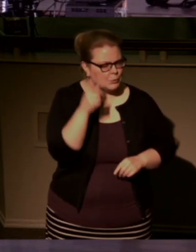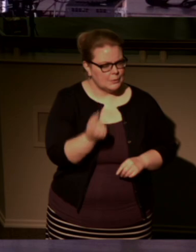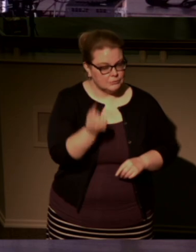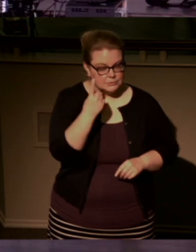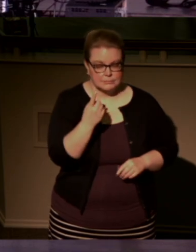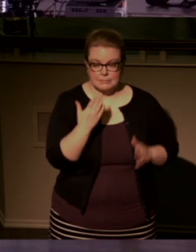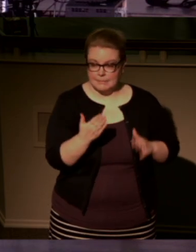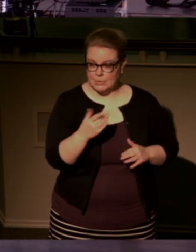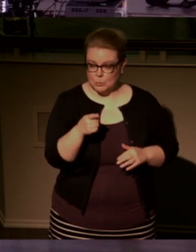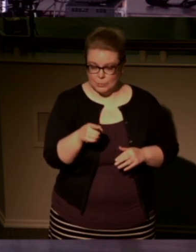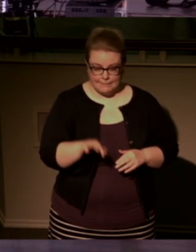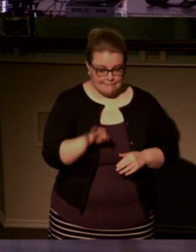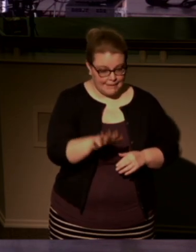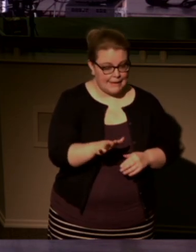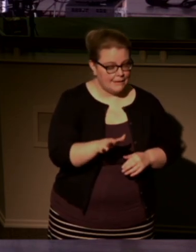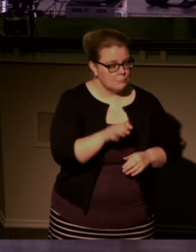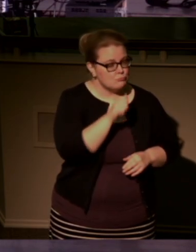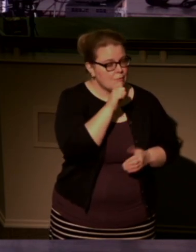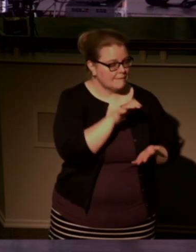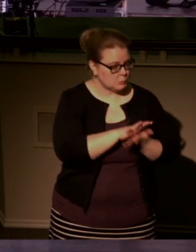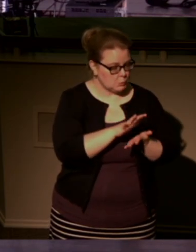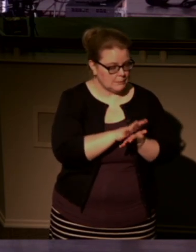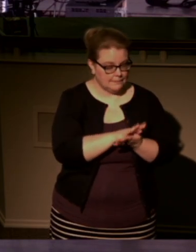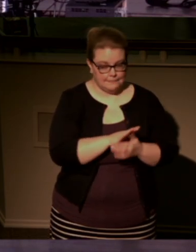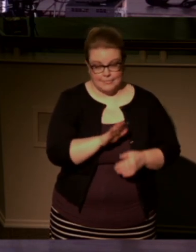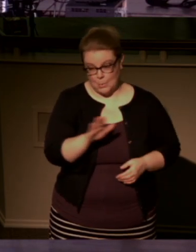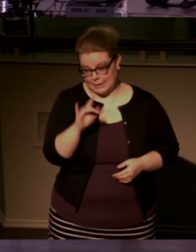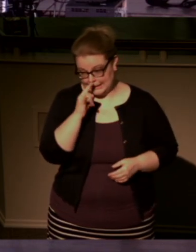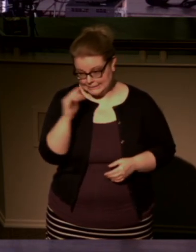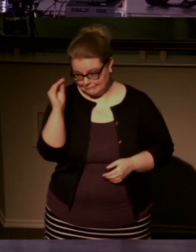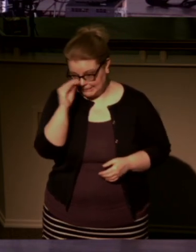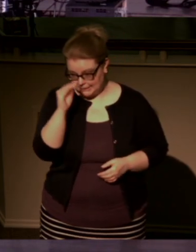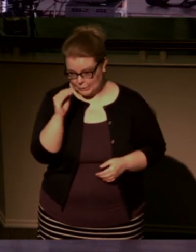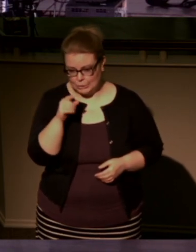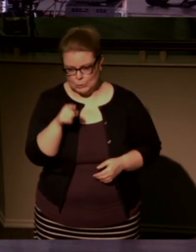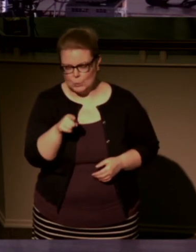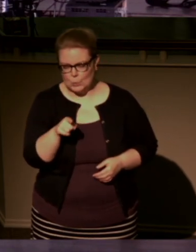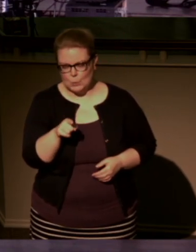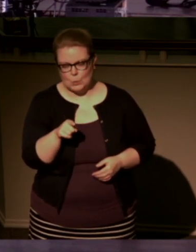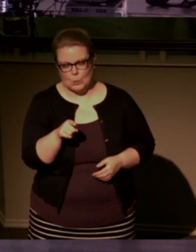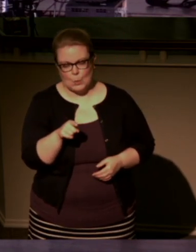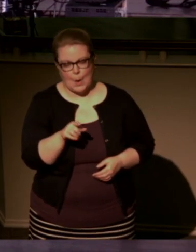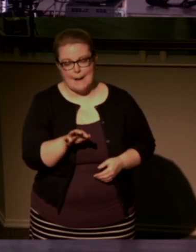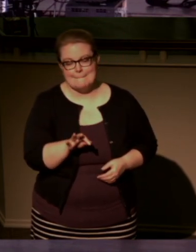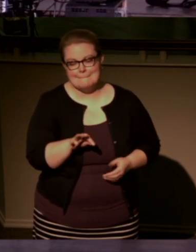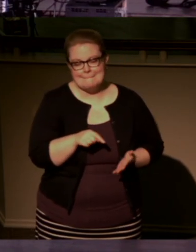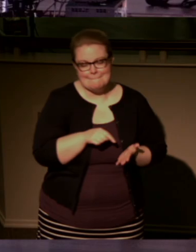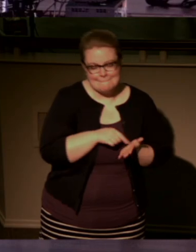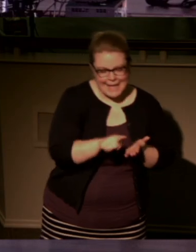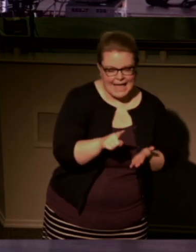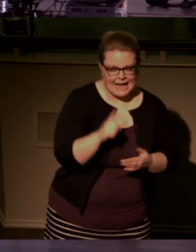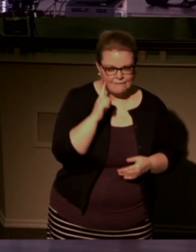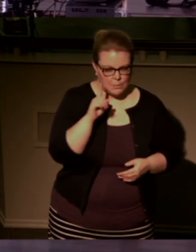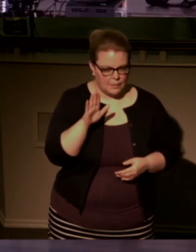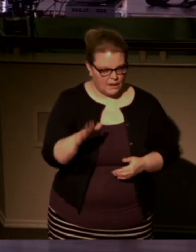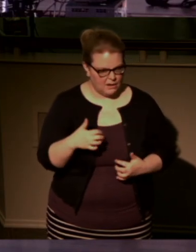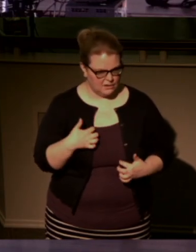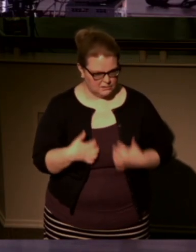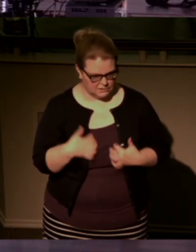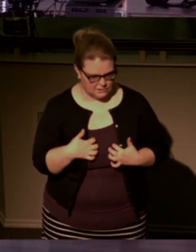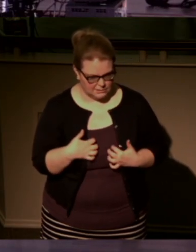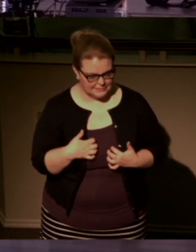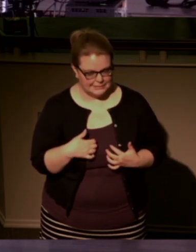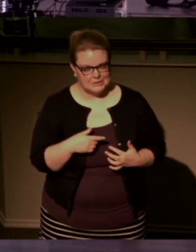kids. And your kid's opinion on this is that you're paying for their torture. You could send them to the